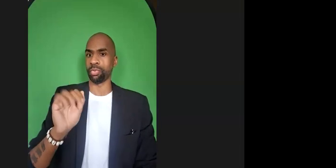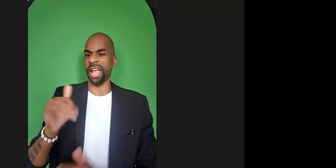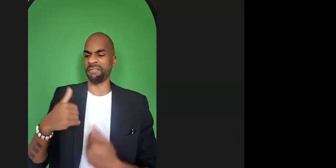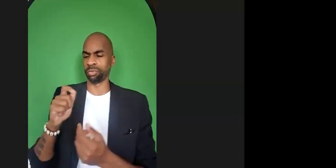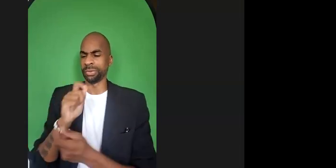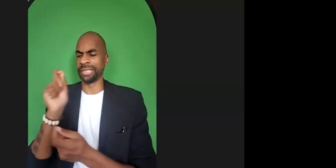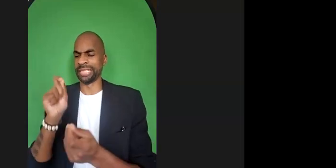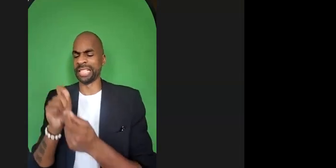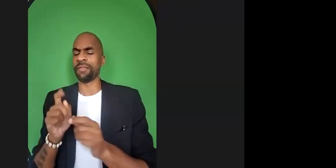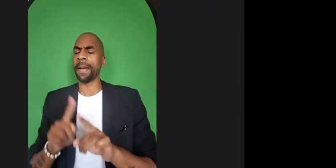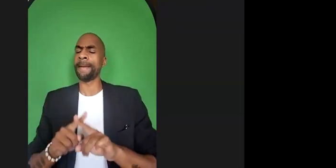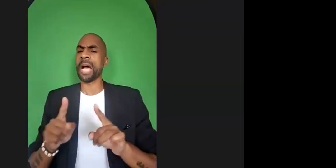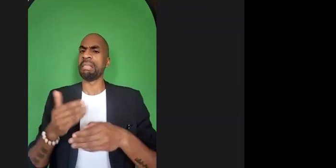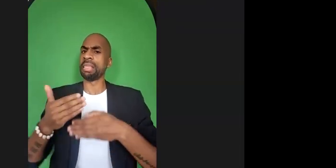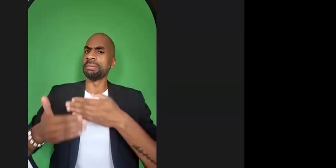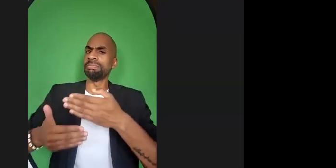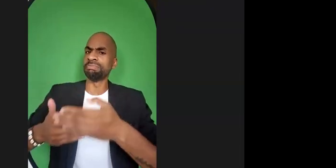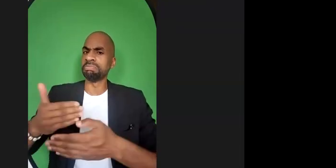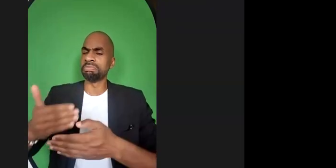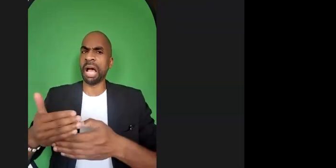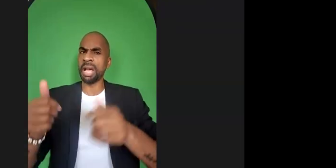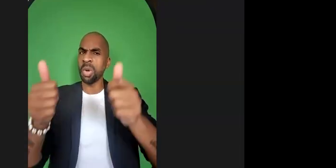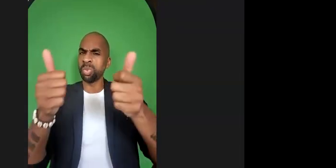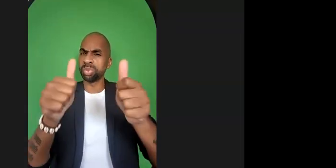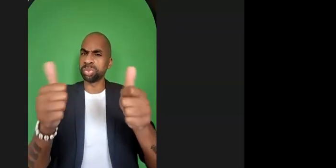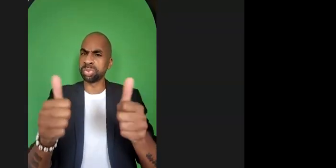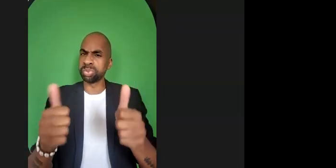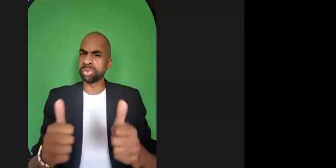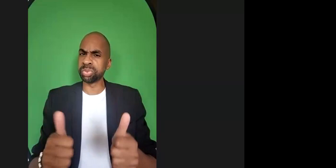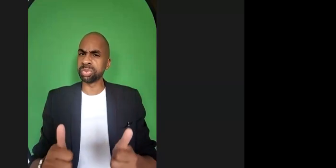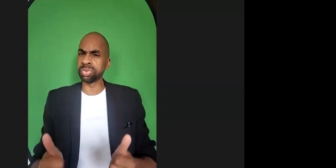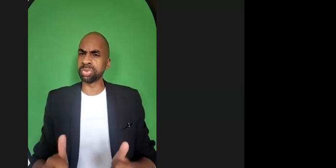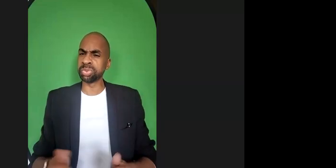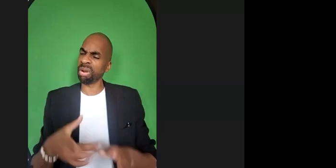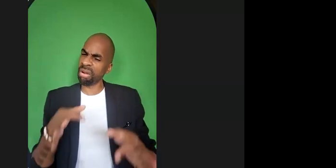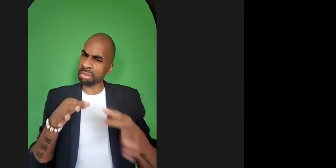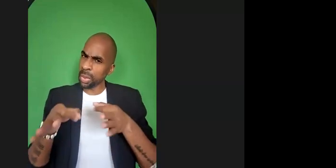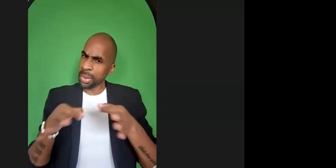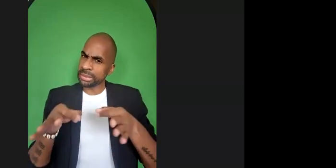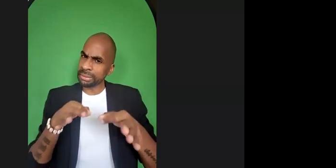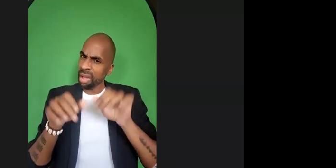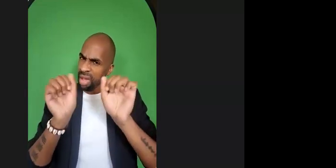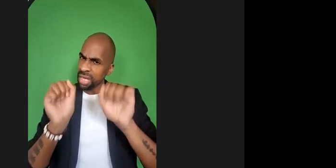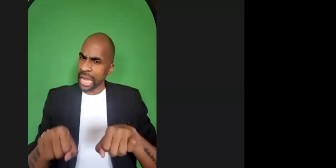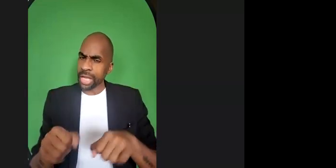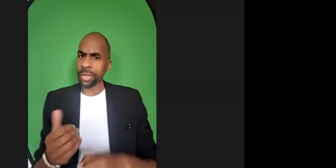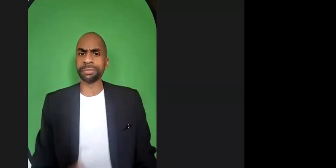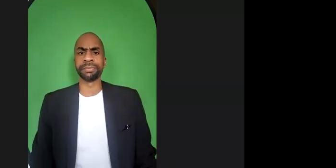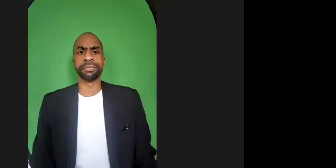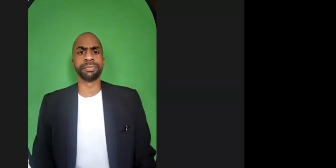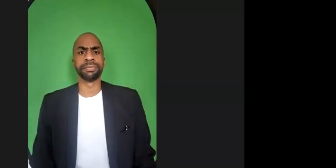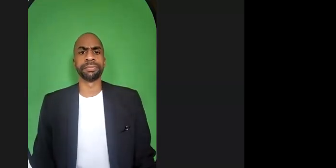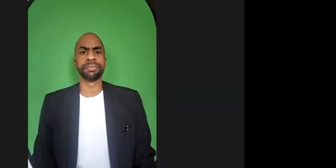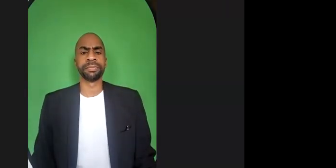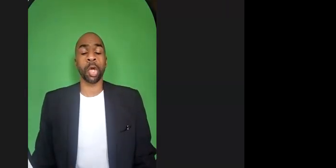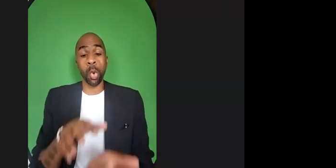the process of decline, how would you explain that to our audience? Yeah, so there's the progression in the weakness,